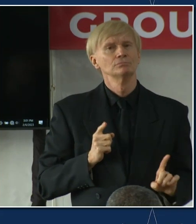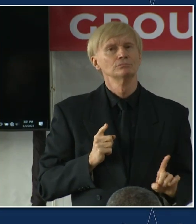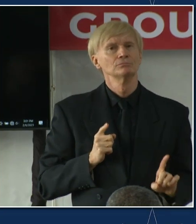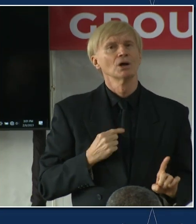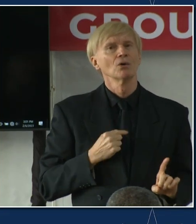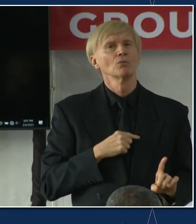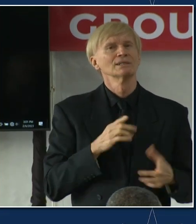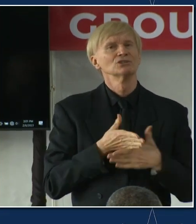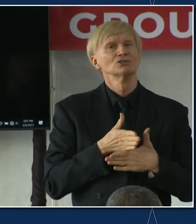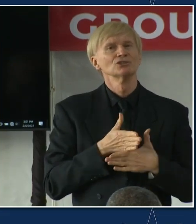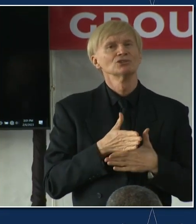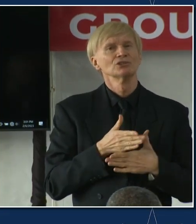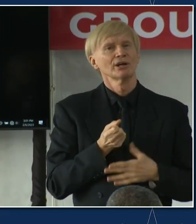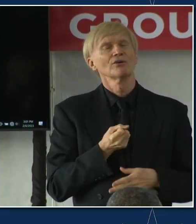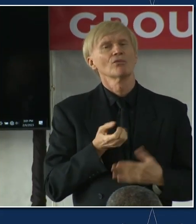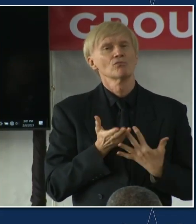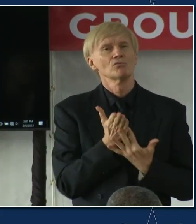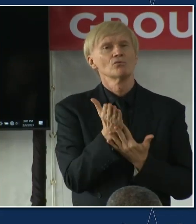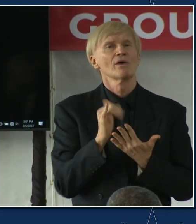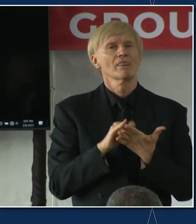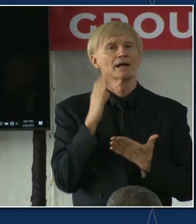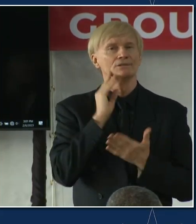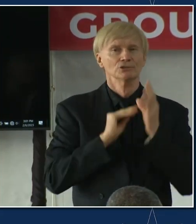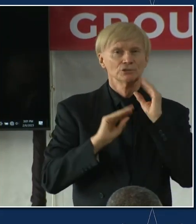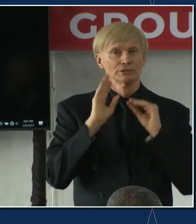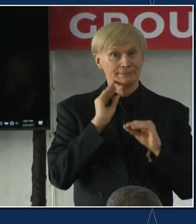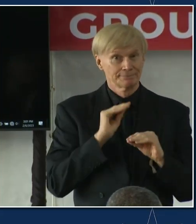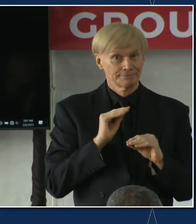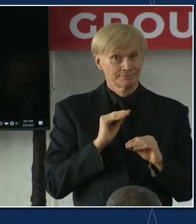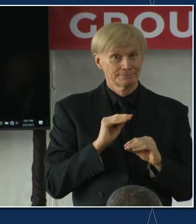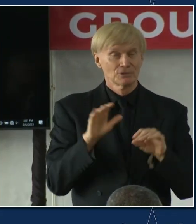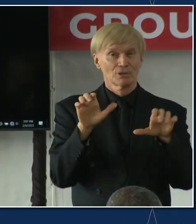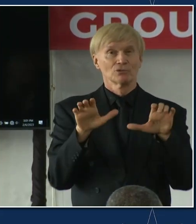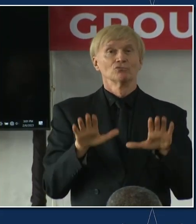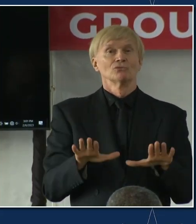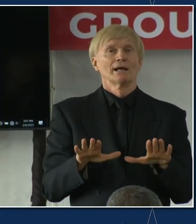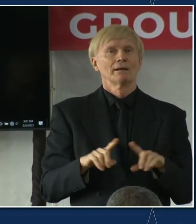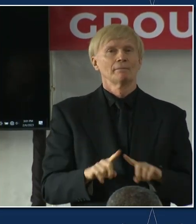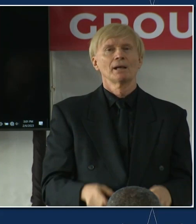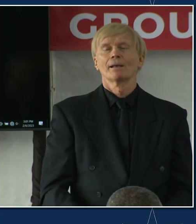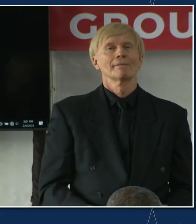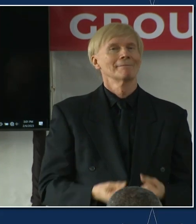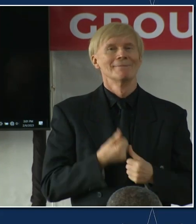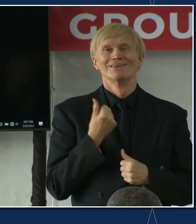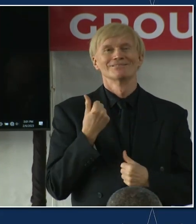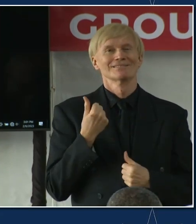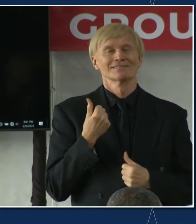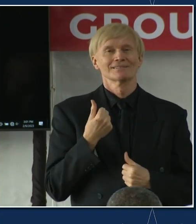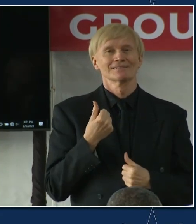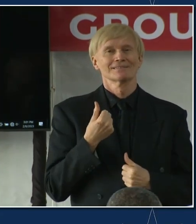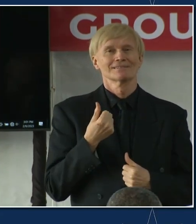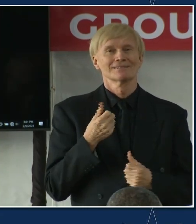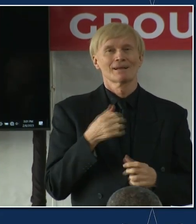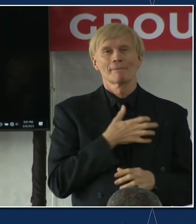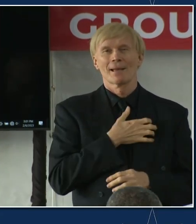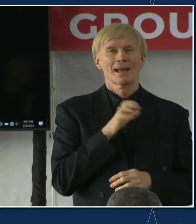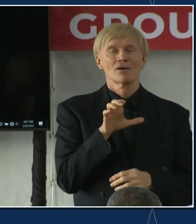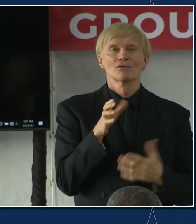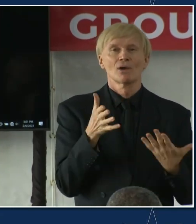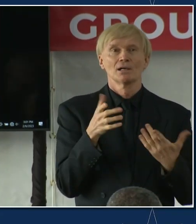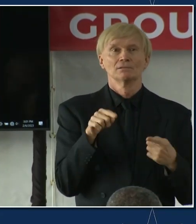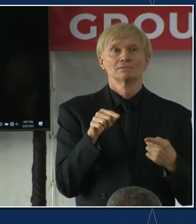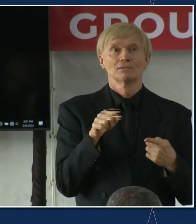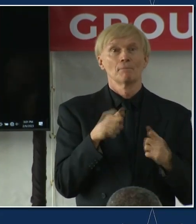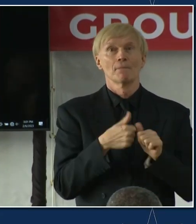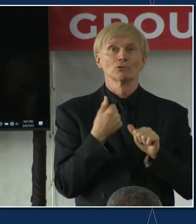we shared together through that journey were great, the most positive one, or the most impactful one, I should